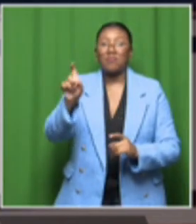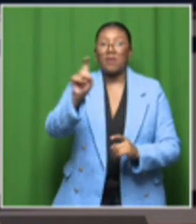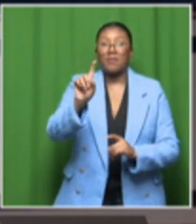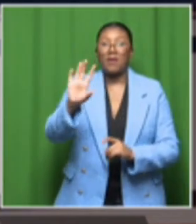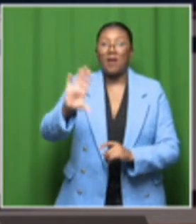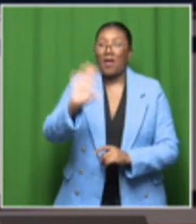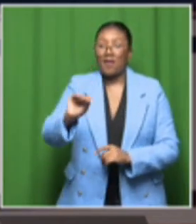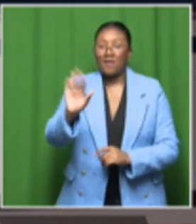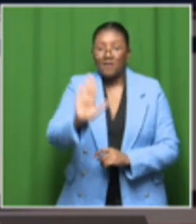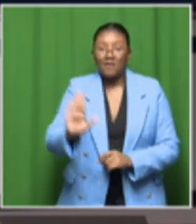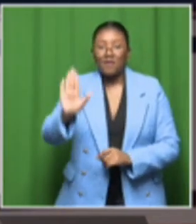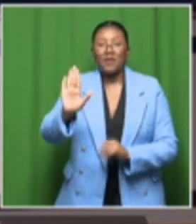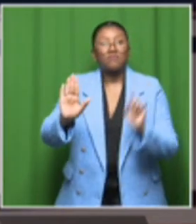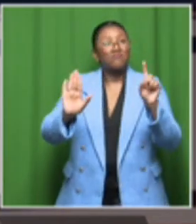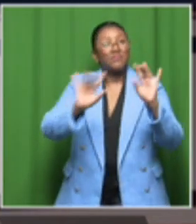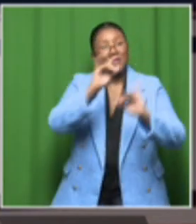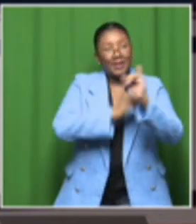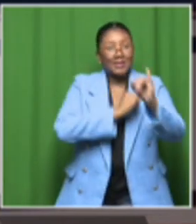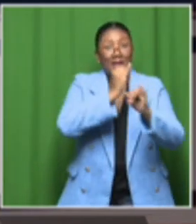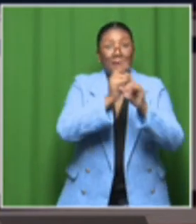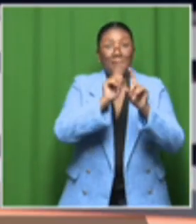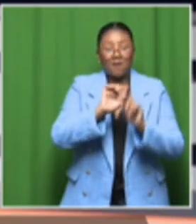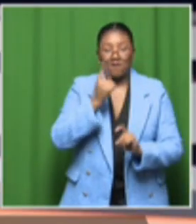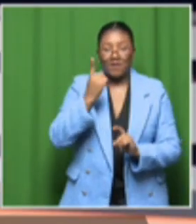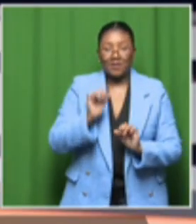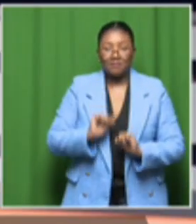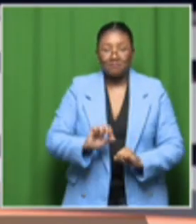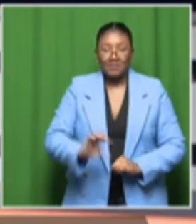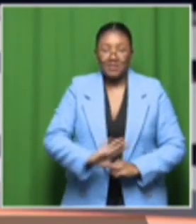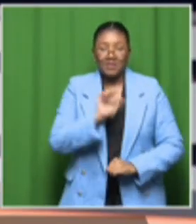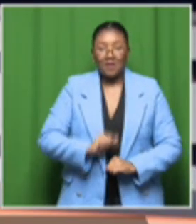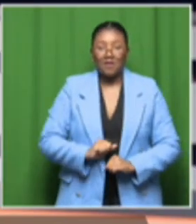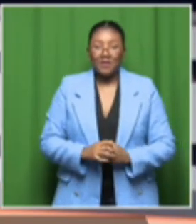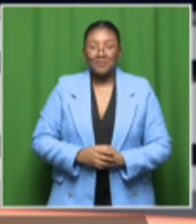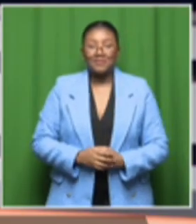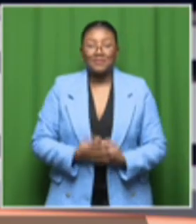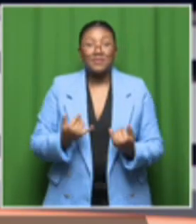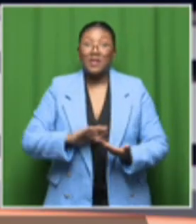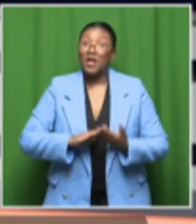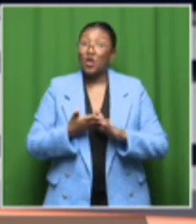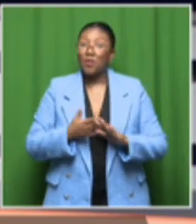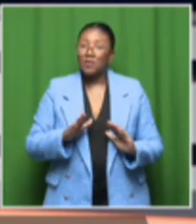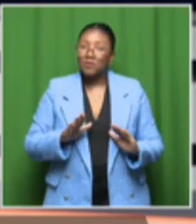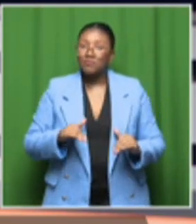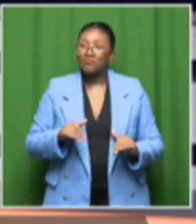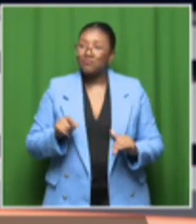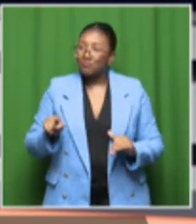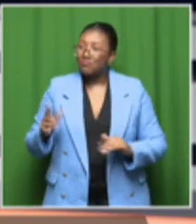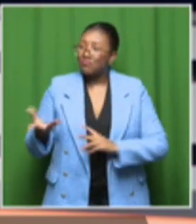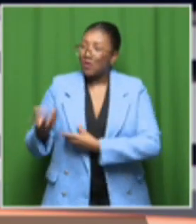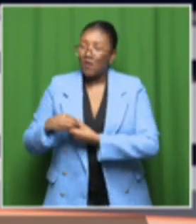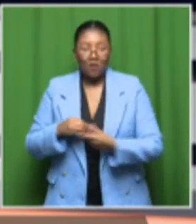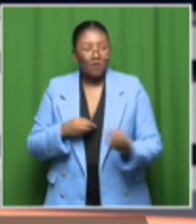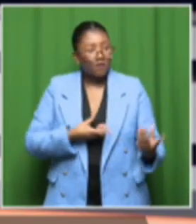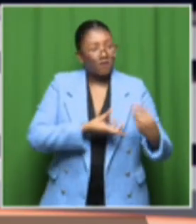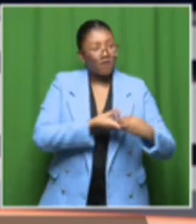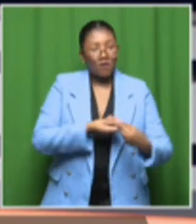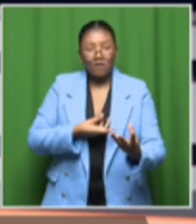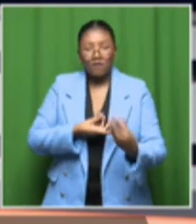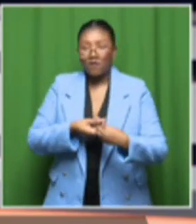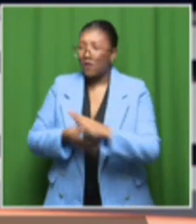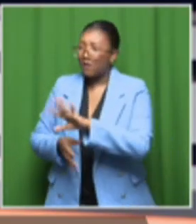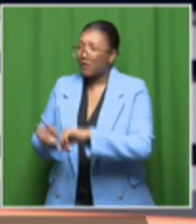plan. You know, we plan on taking it international. It's also community affair, right? Because everyone has to get involved. And so what does that look